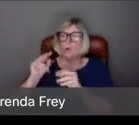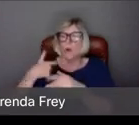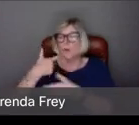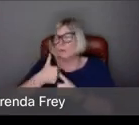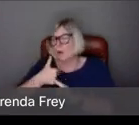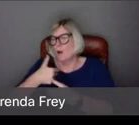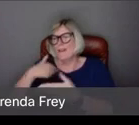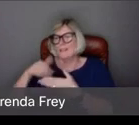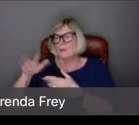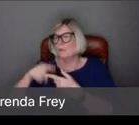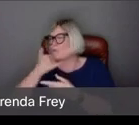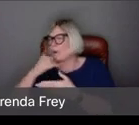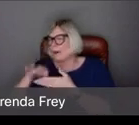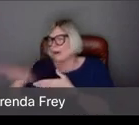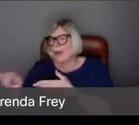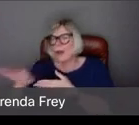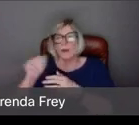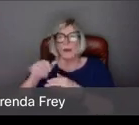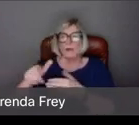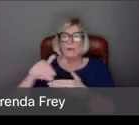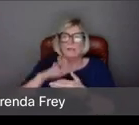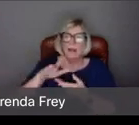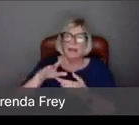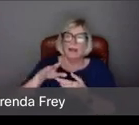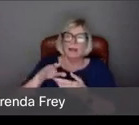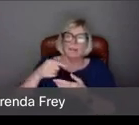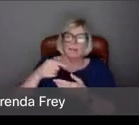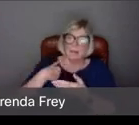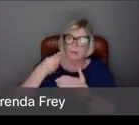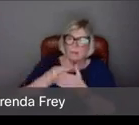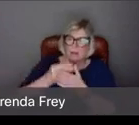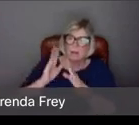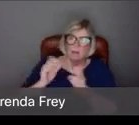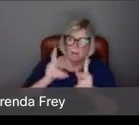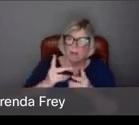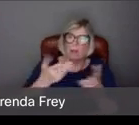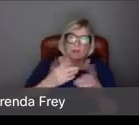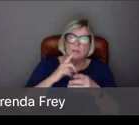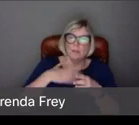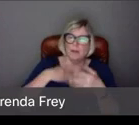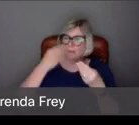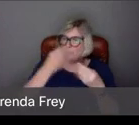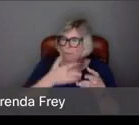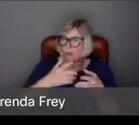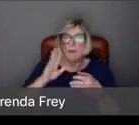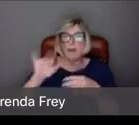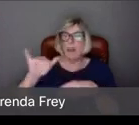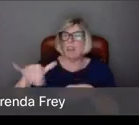apologize, sent it to the wrong account. Can you can you refund me? Here's my Right. information. And then of course, by